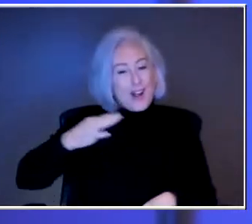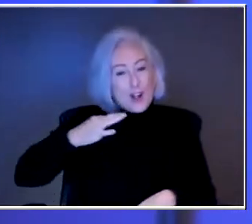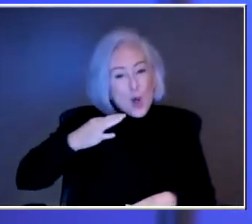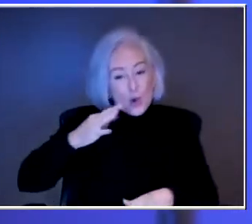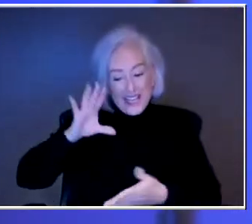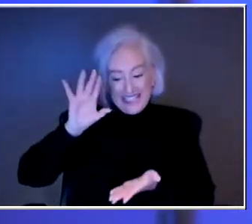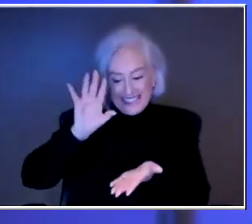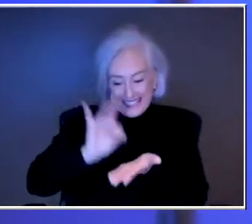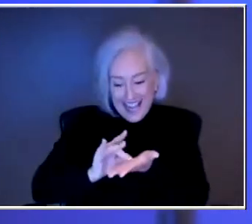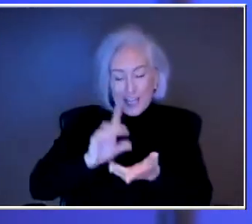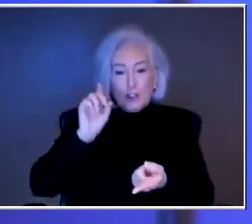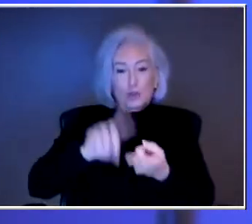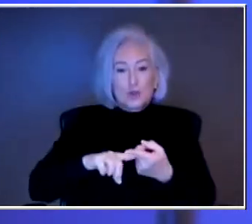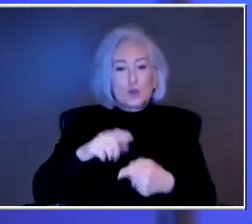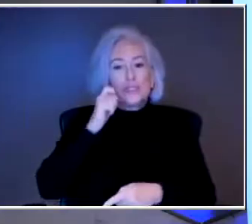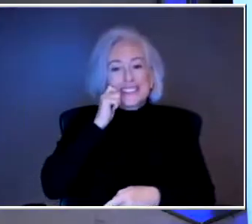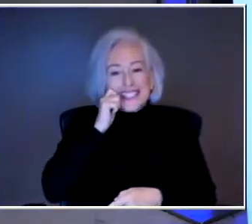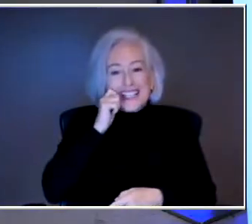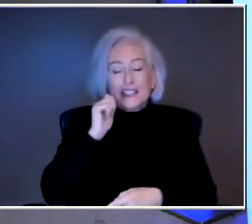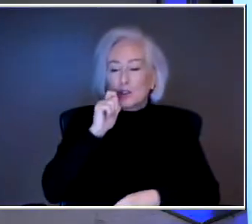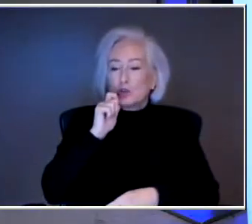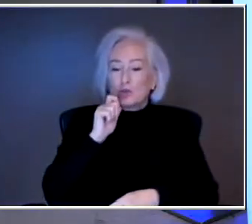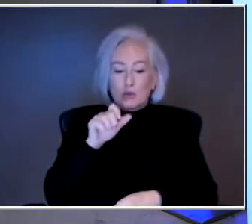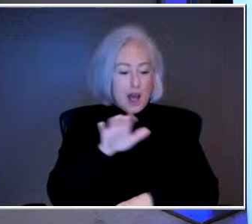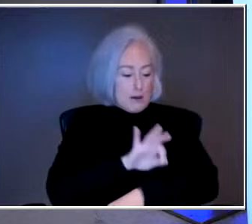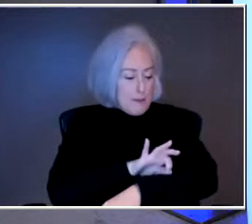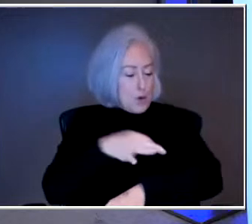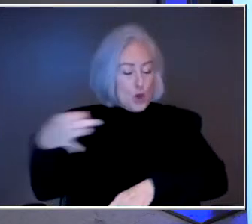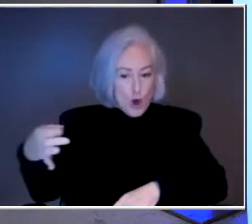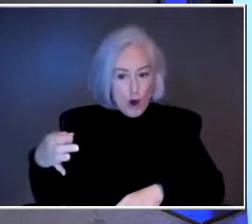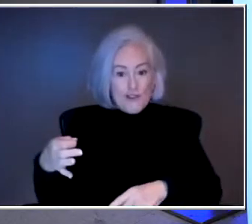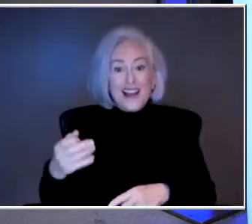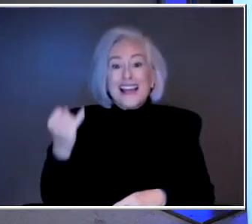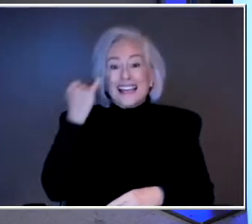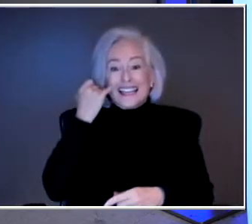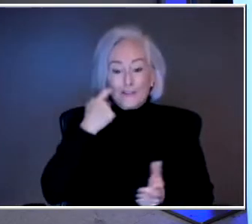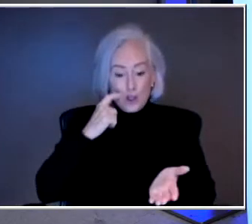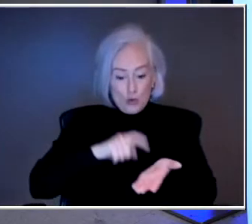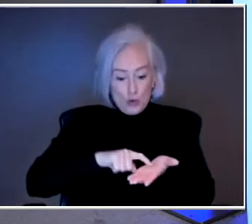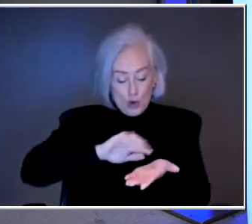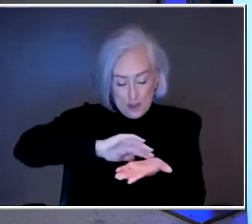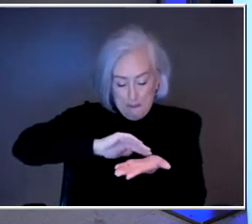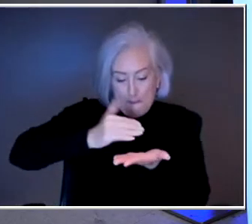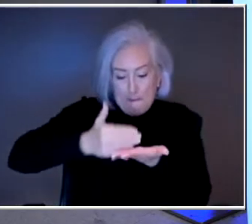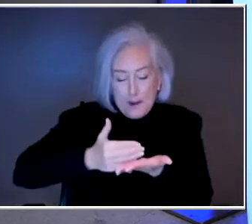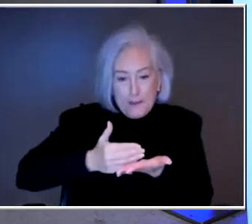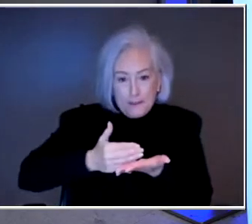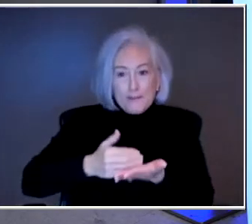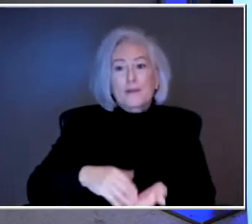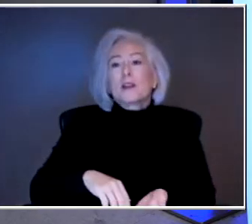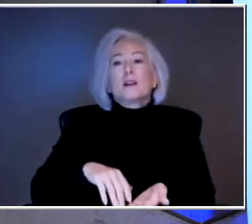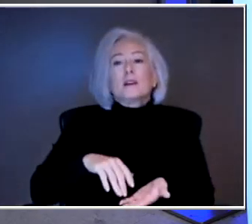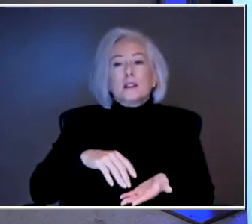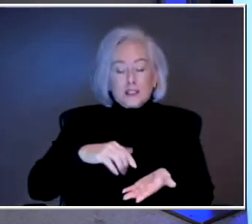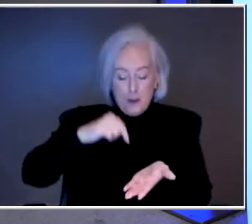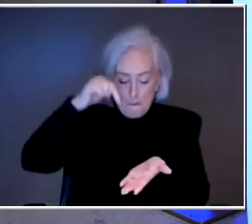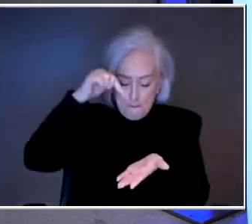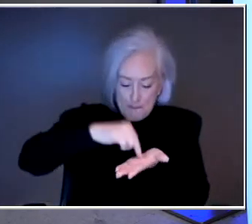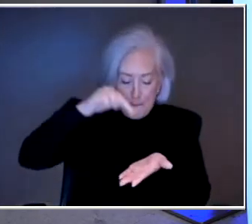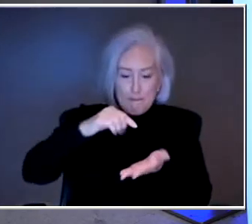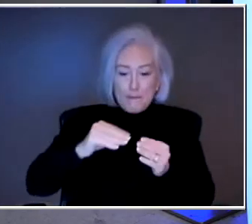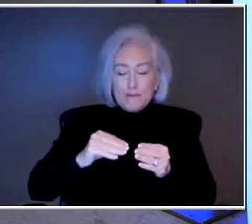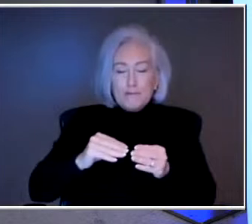dead skin or any blistering. Well, I love what you're saying, 'cause I think our first thought is to run to the first aid kit and start grabbing stuff out of it and putting stuff on it and